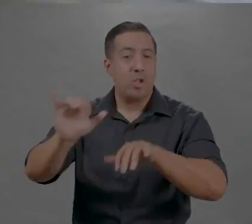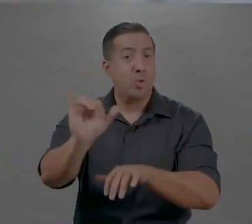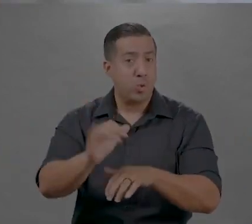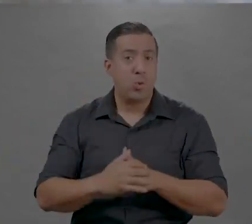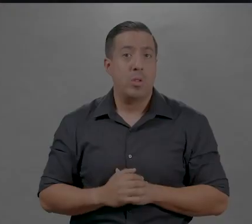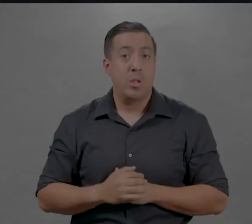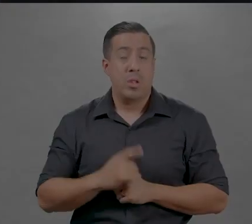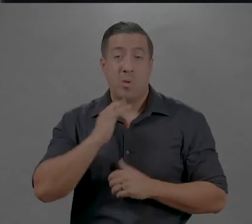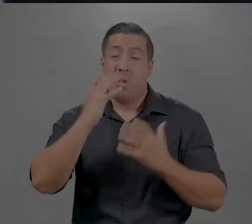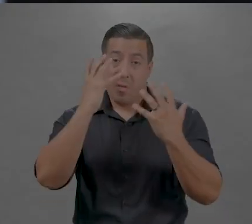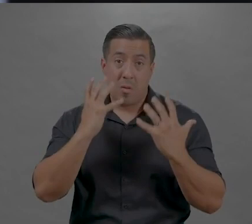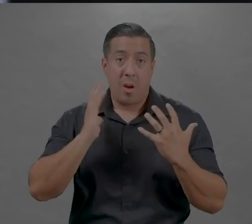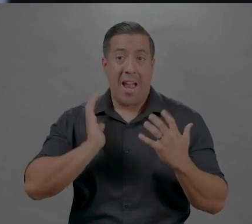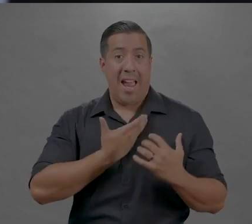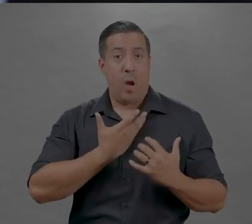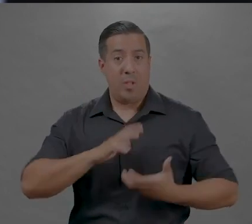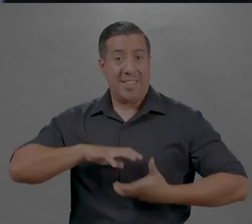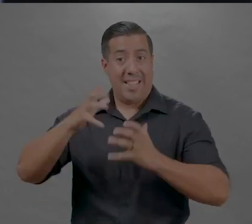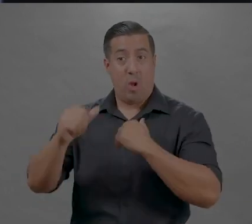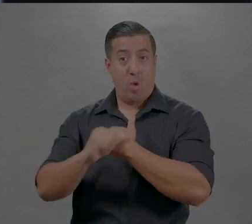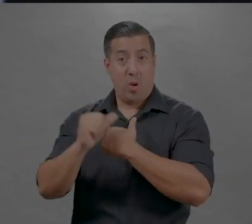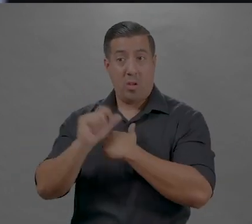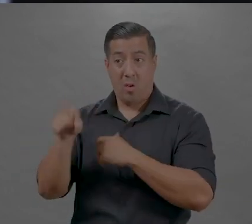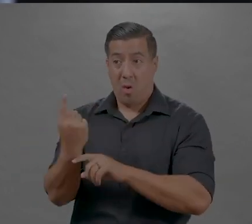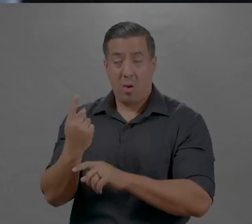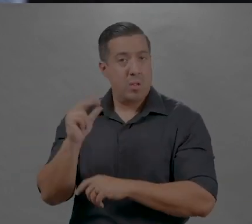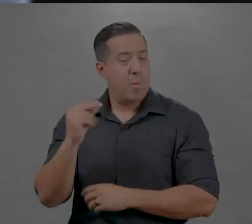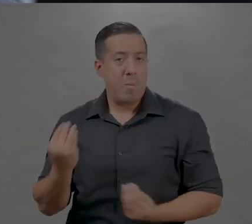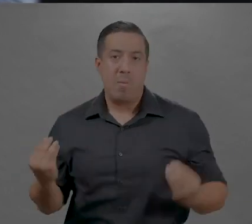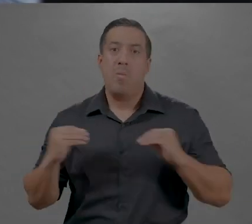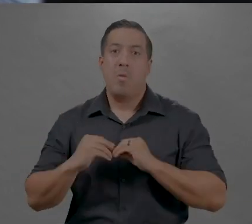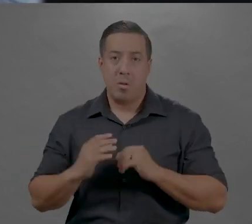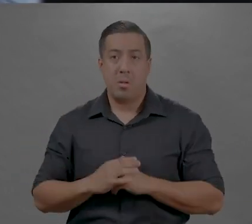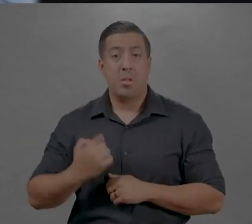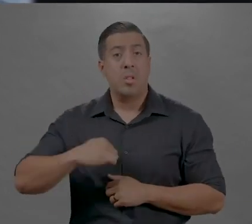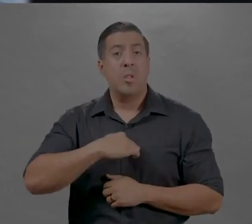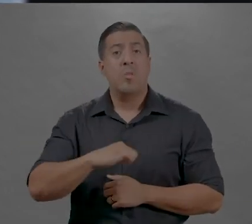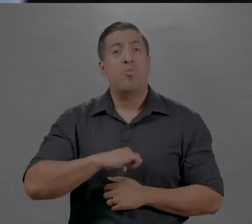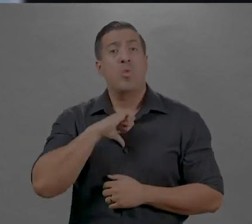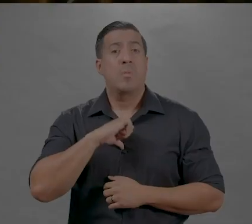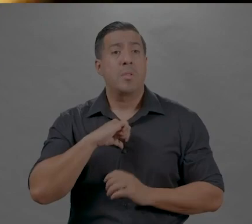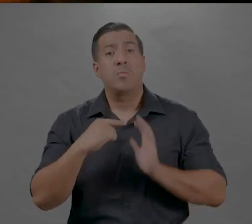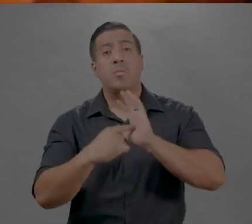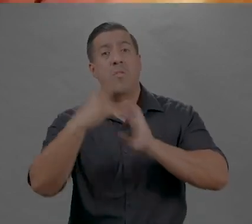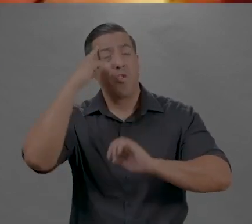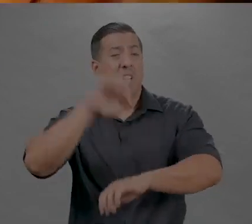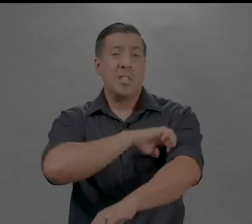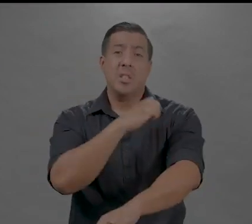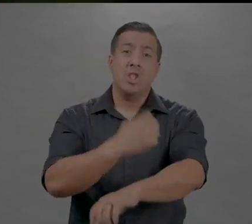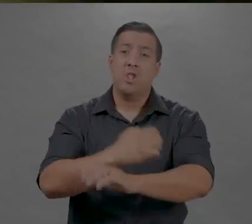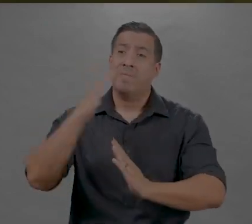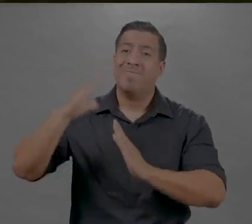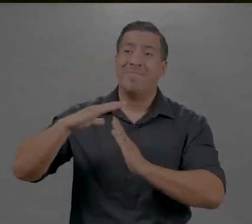pandemics. And unfortunately, our disaster threats don't stop there. Our proud reputation as the